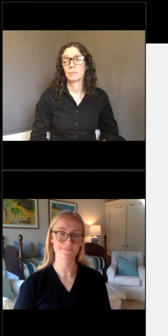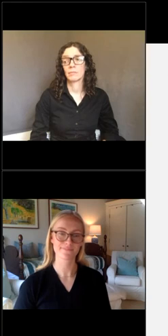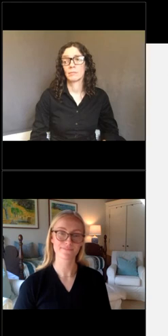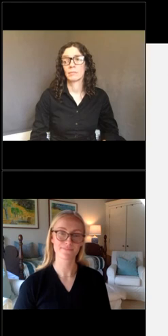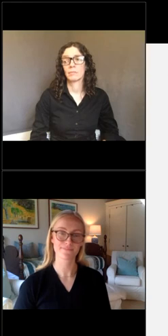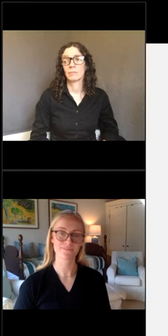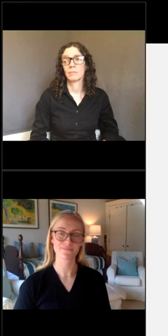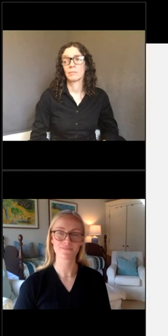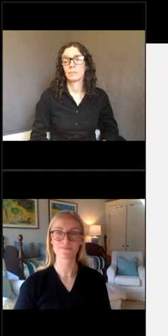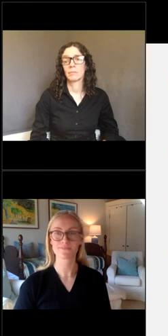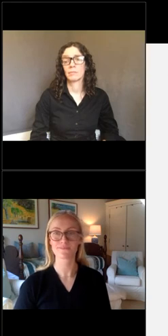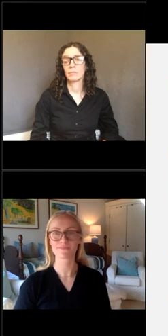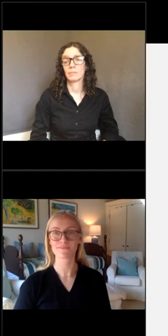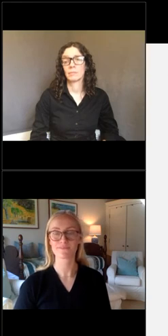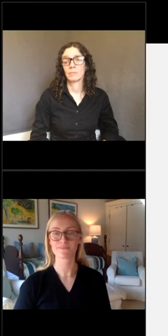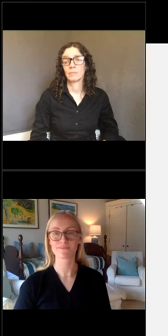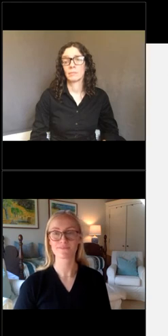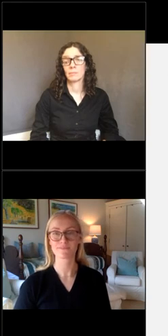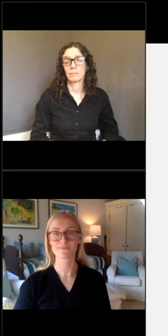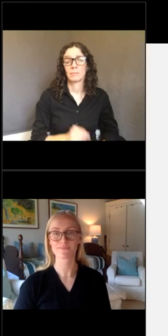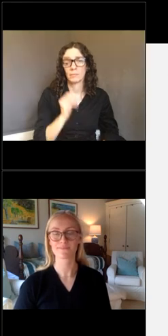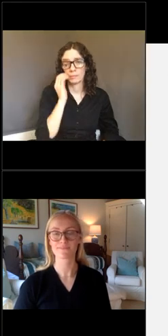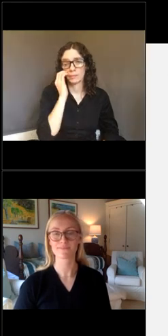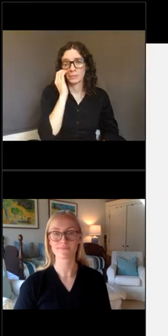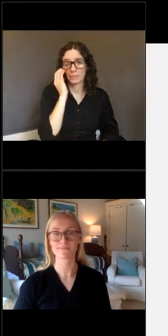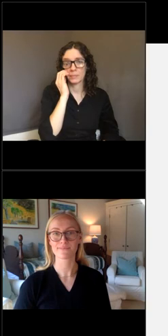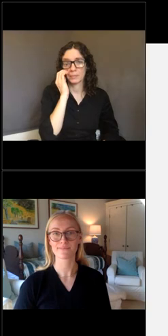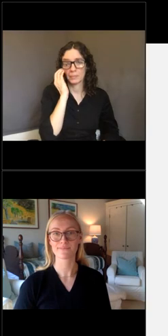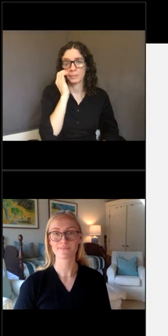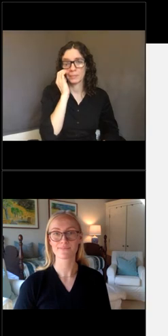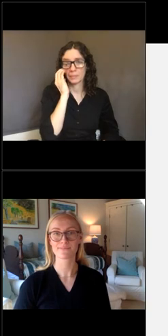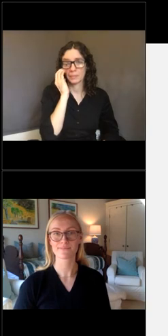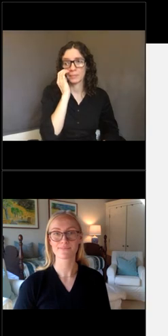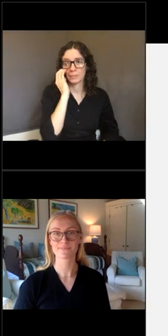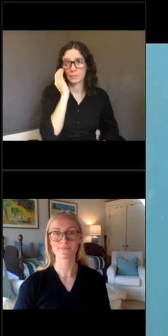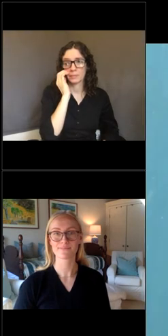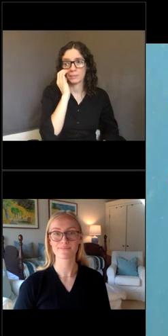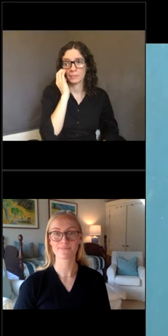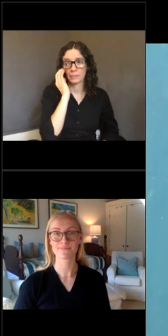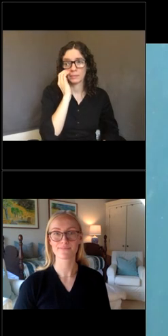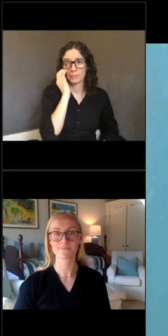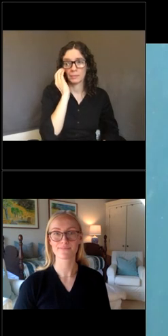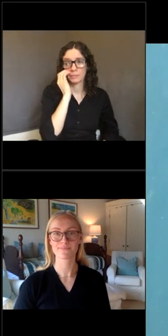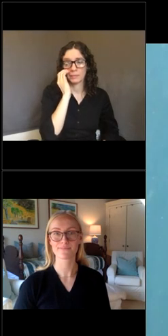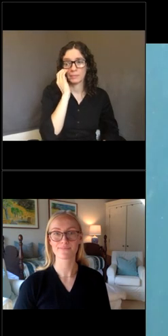a diversity of funding sources. Next slide.